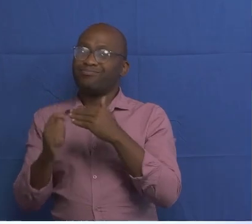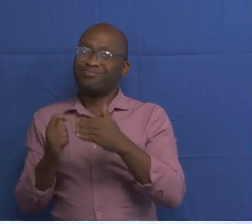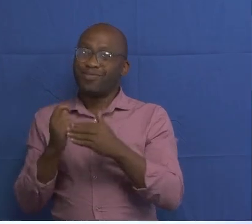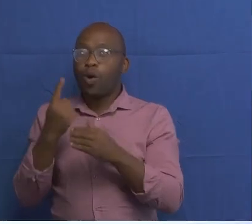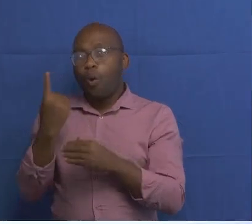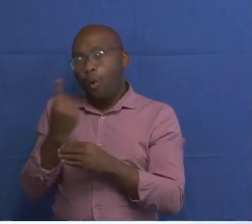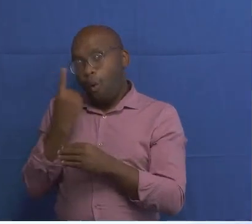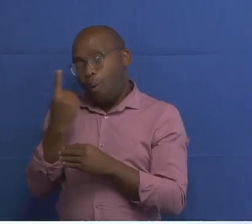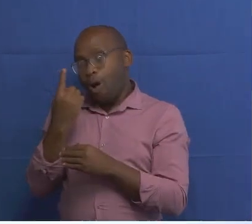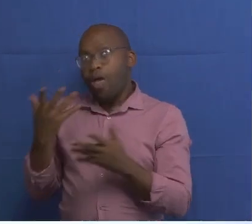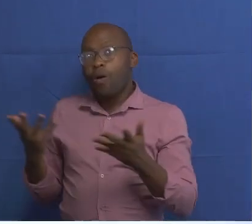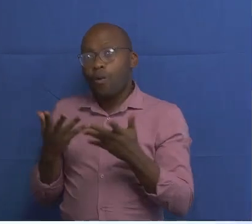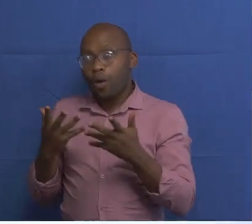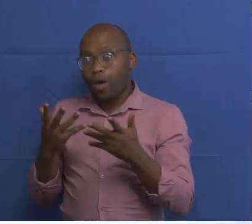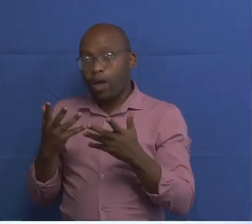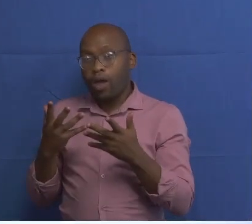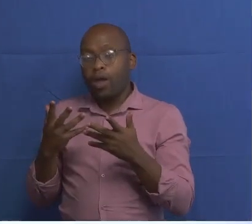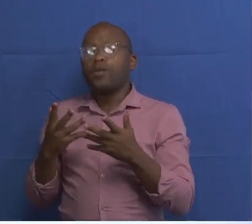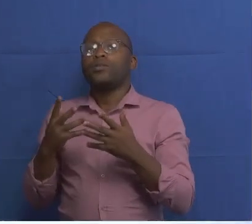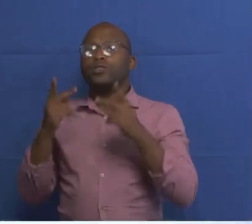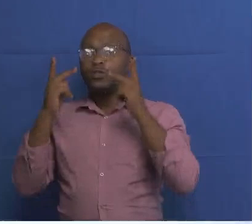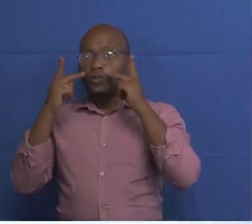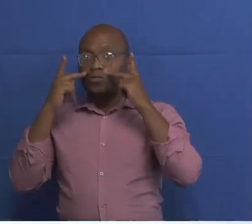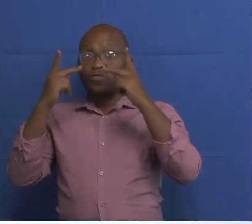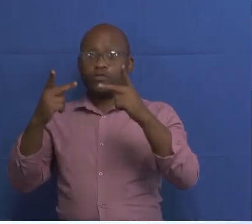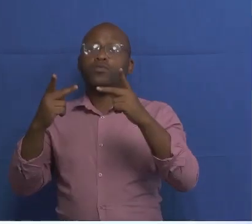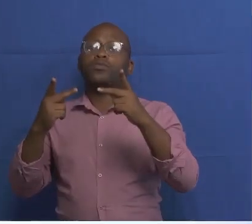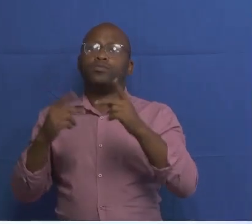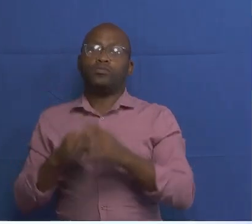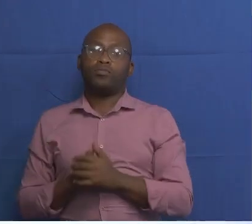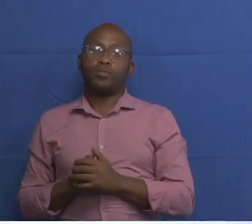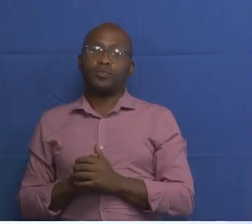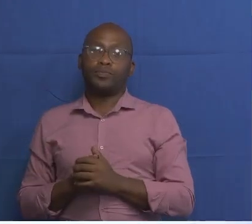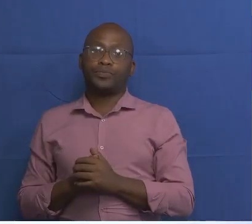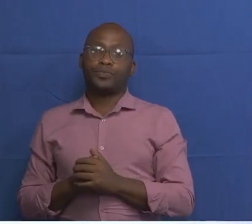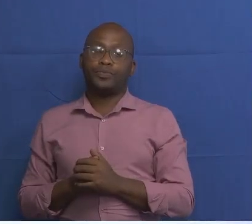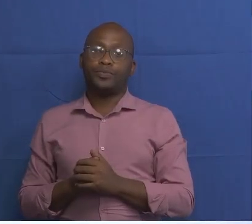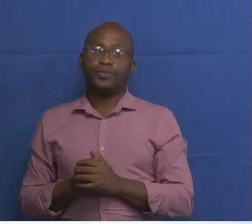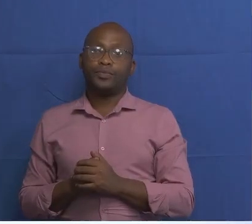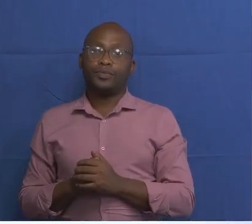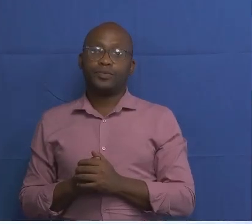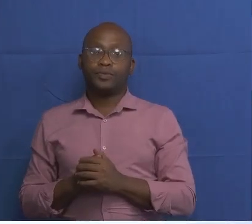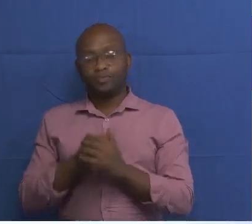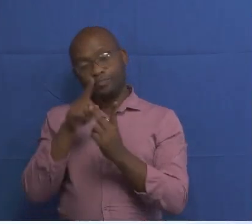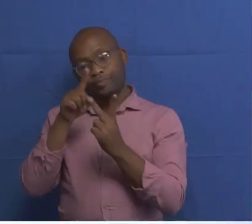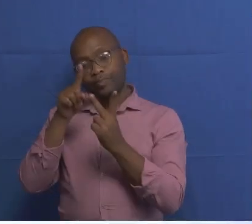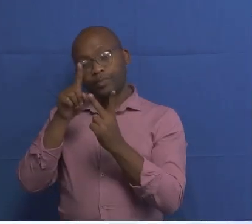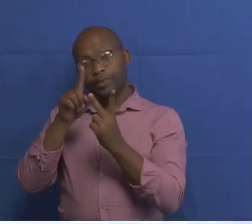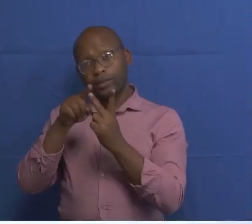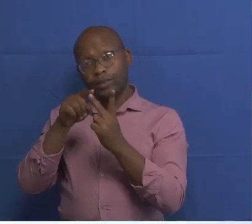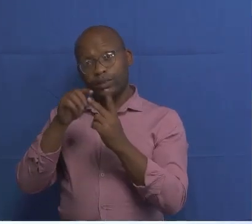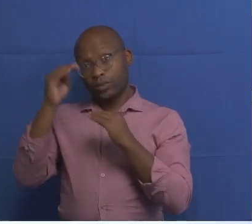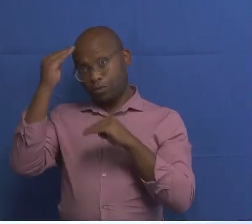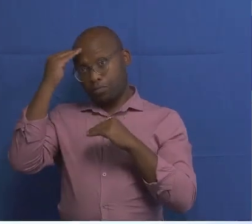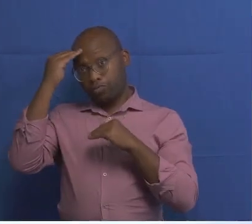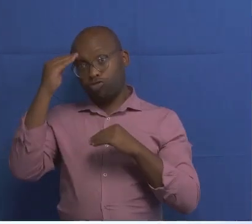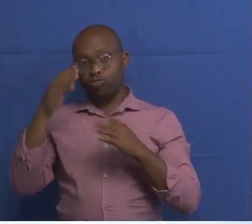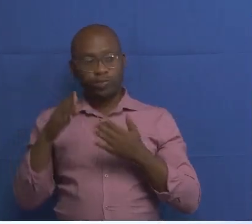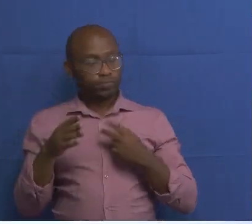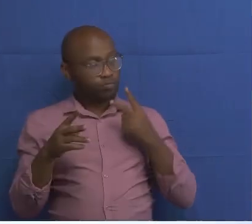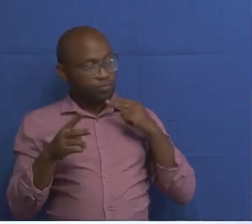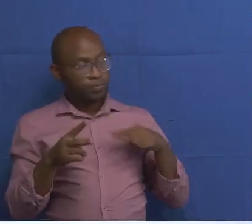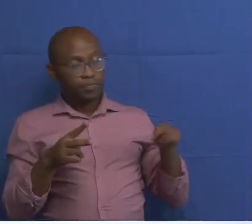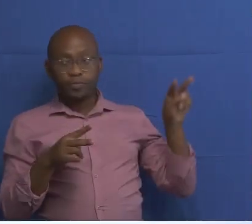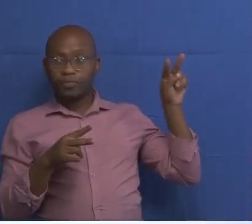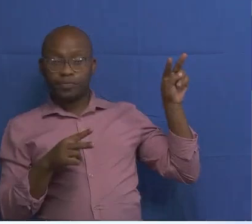the homozygous condition. Now, let's also look at the second diagram here. The second diagram here, it shows us that